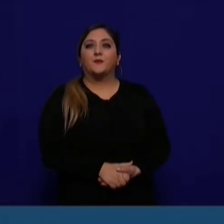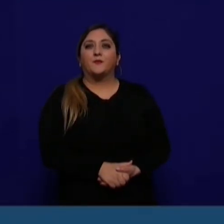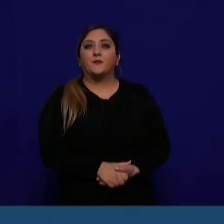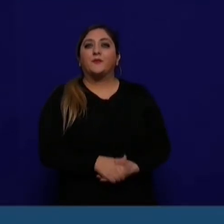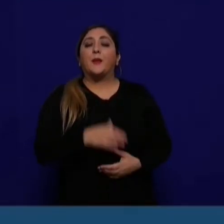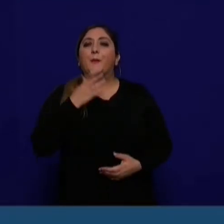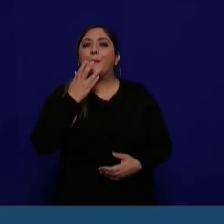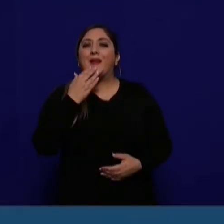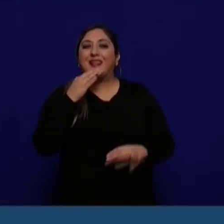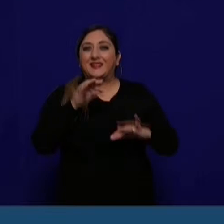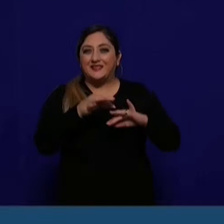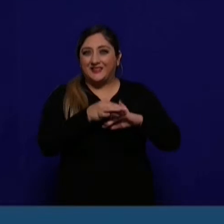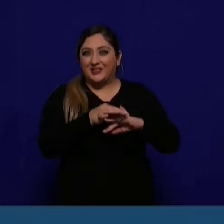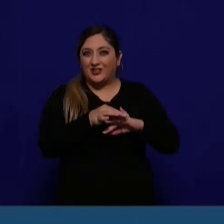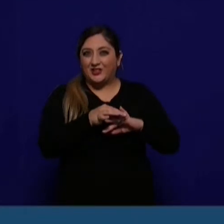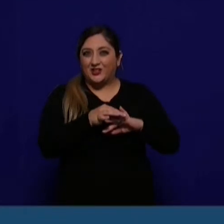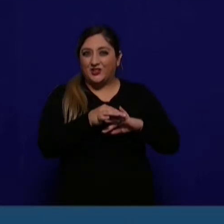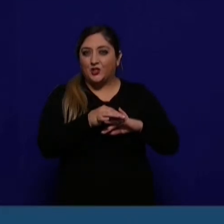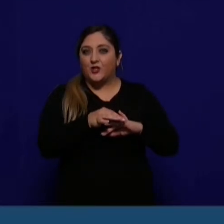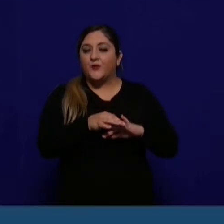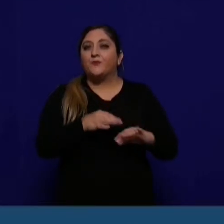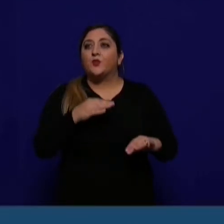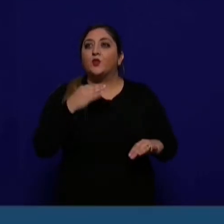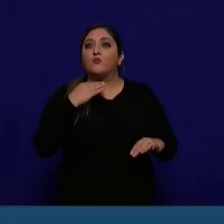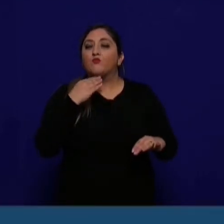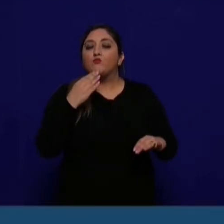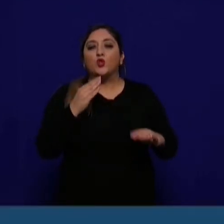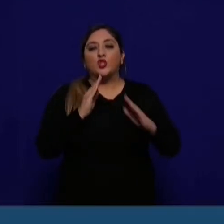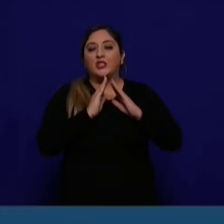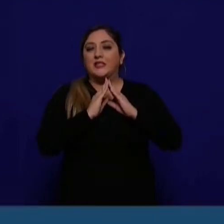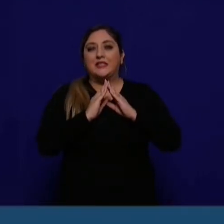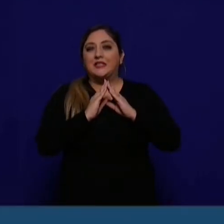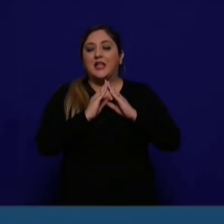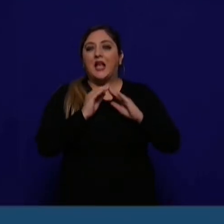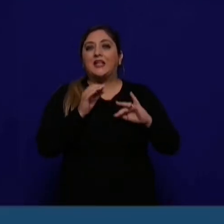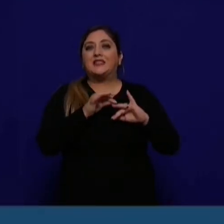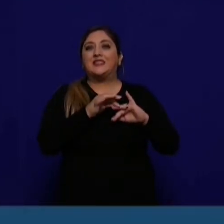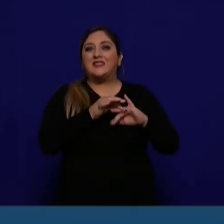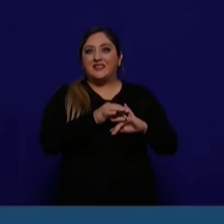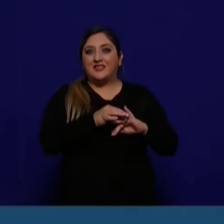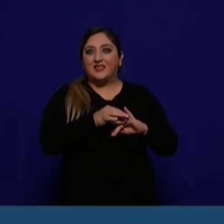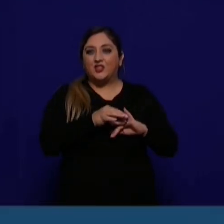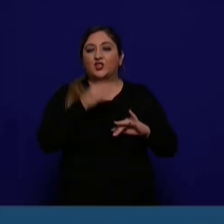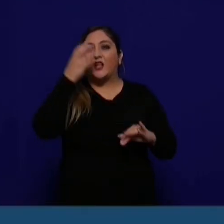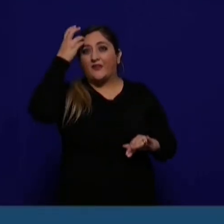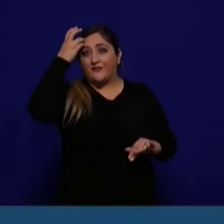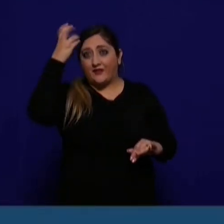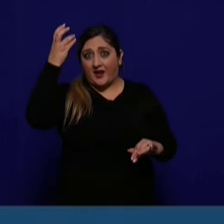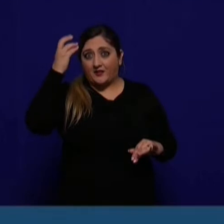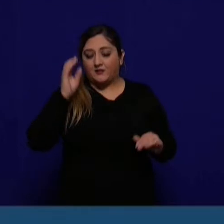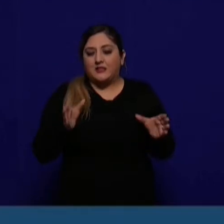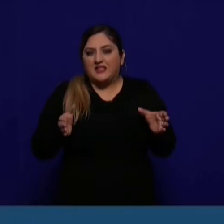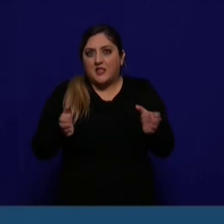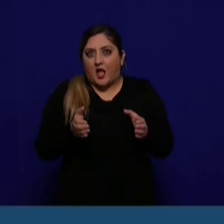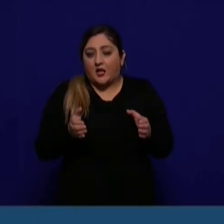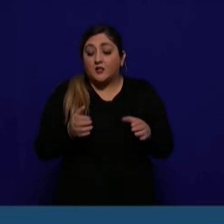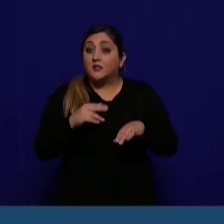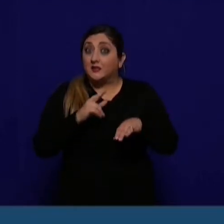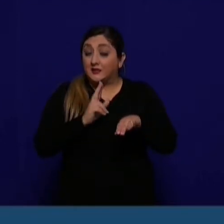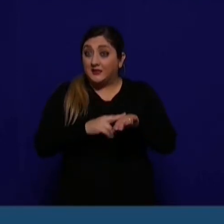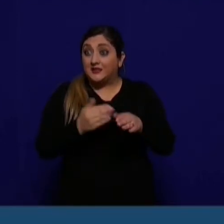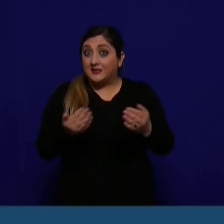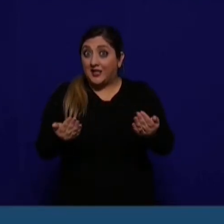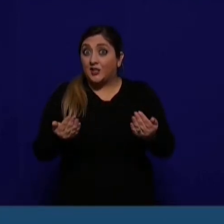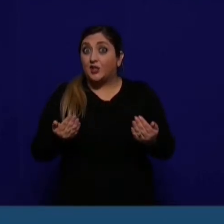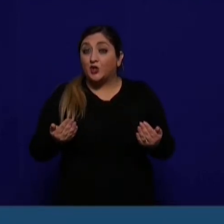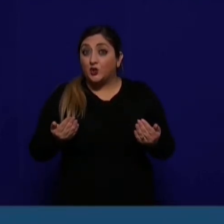weddings have reached out to us, with concerns that they cannot invite people to attend their wedding and are facing restrictions, whereas people